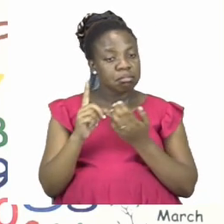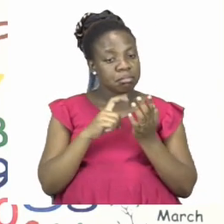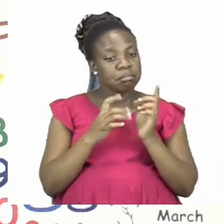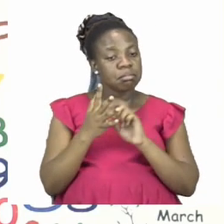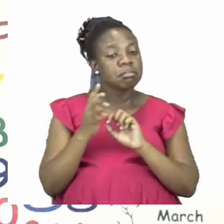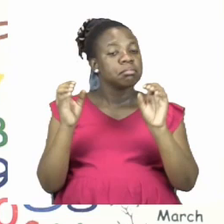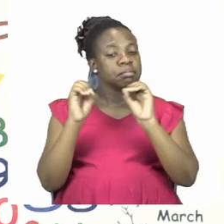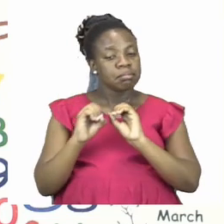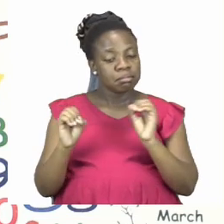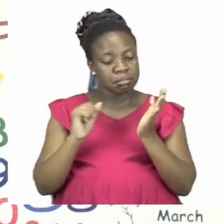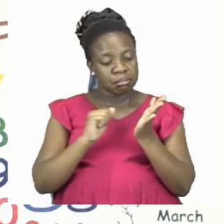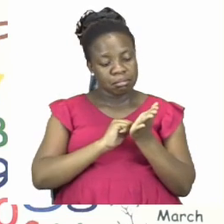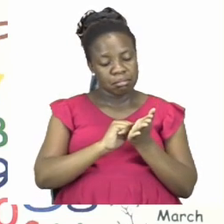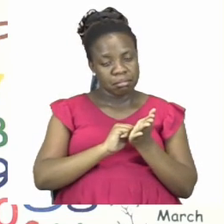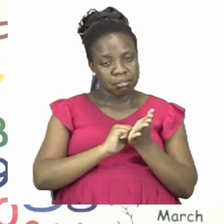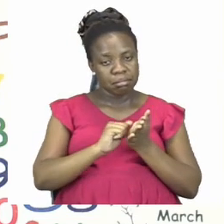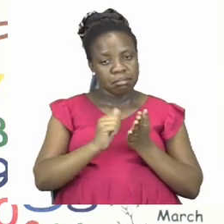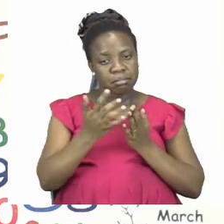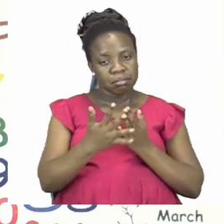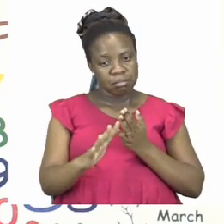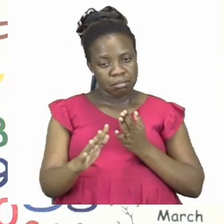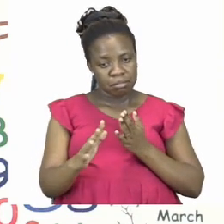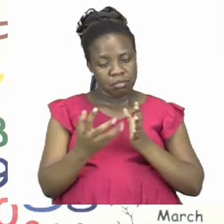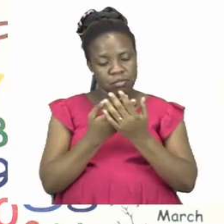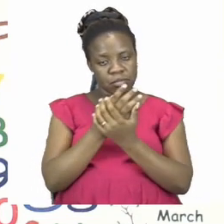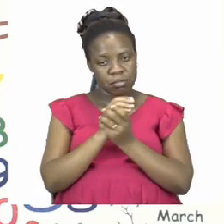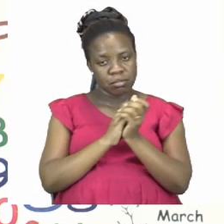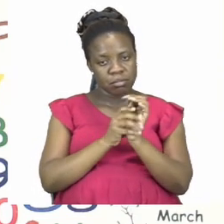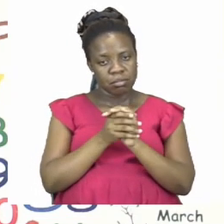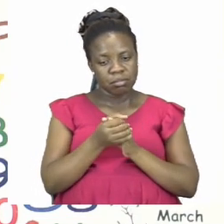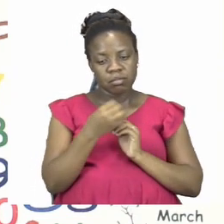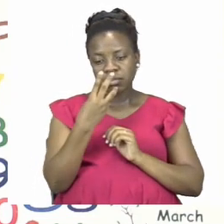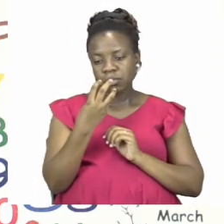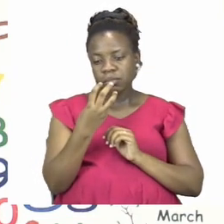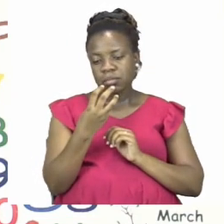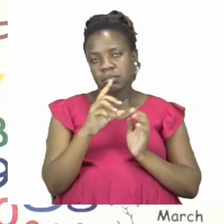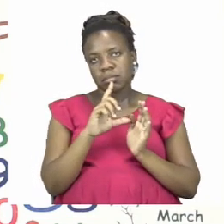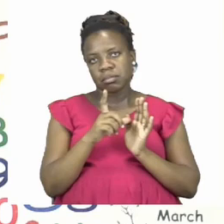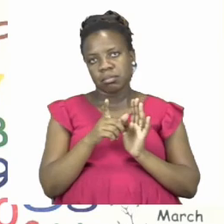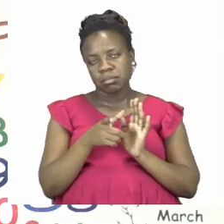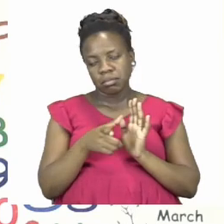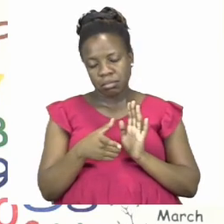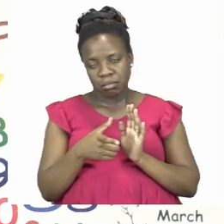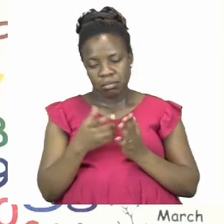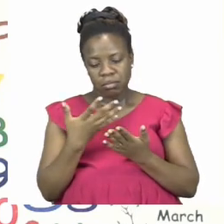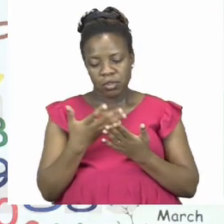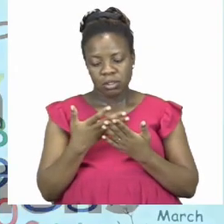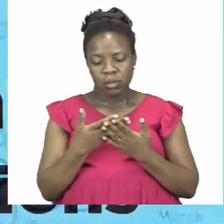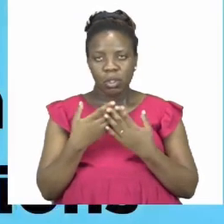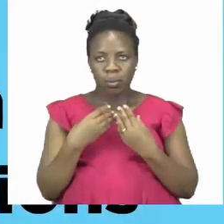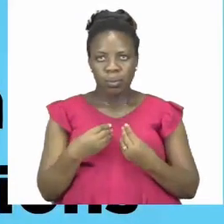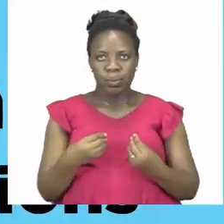water. So make sure you use sanitizer and soap and water once in a while. Make sure your hands are dry before you touch